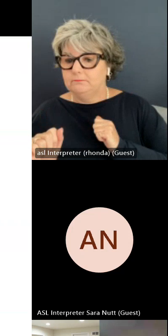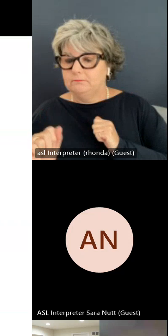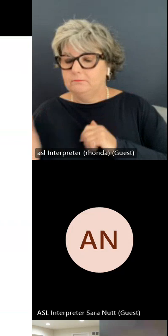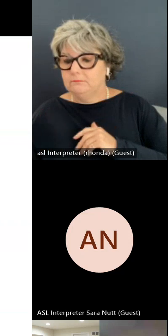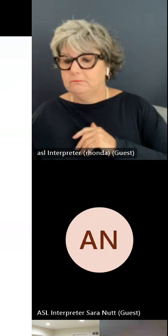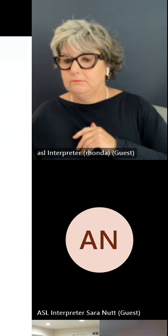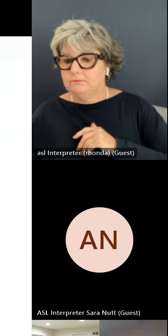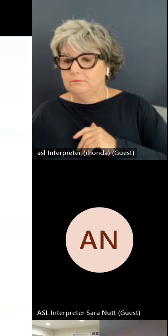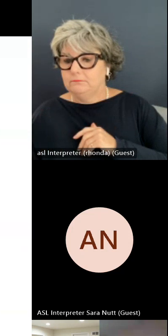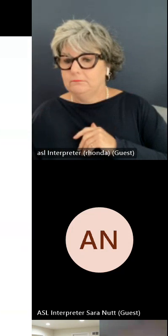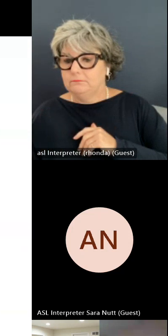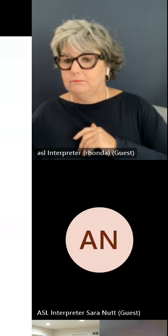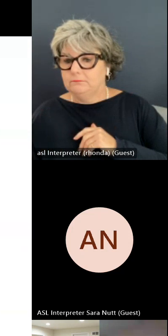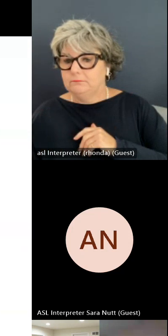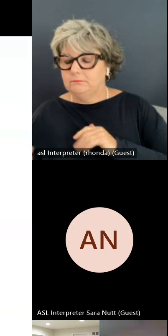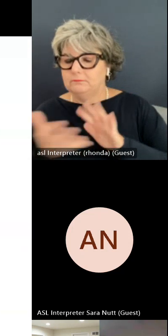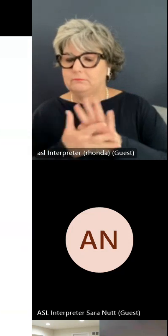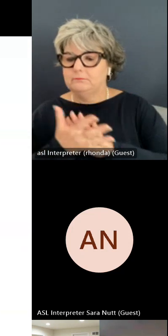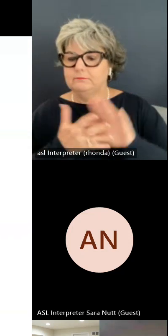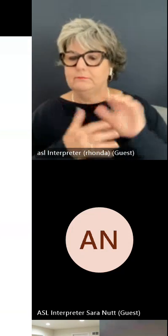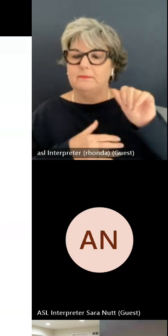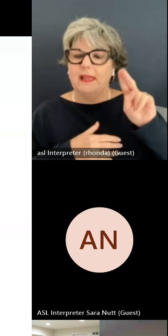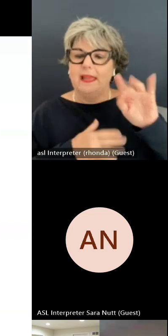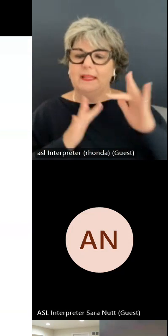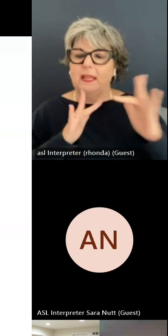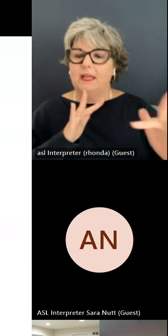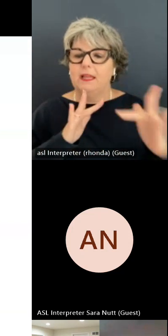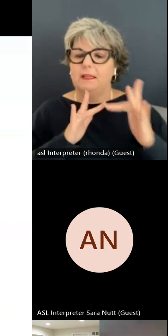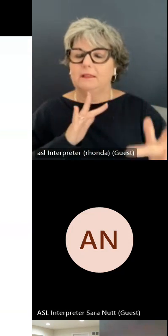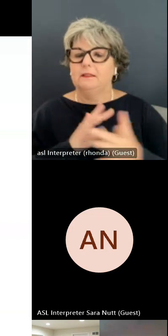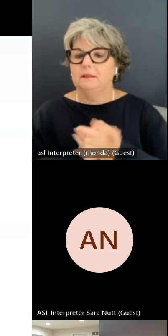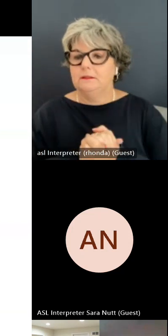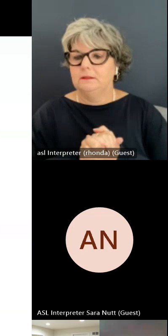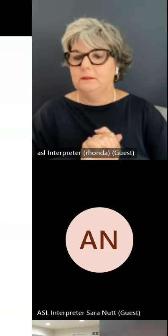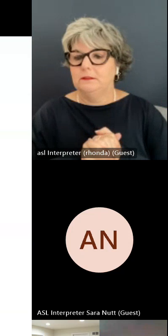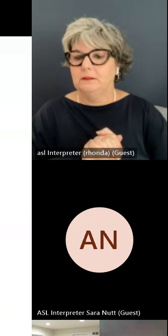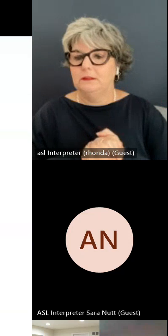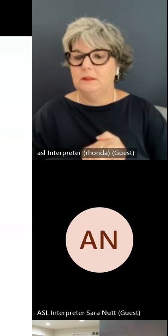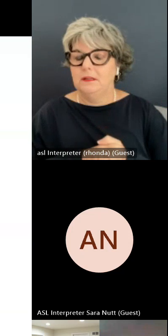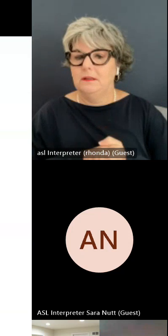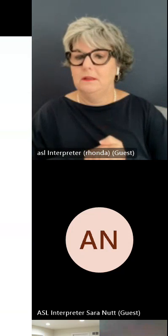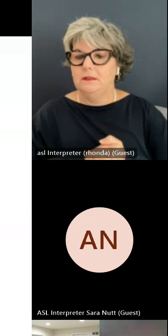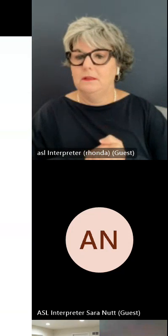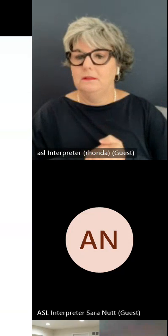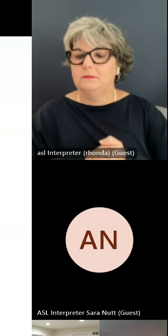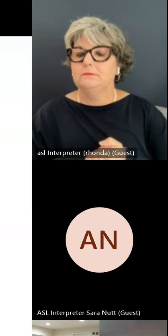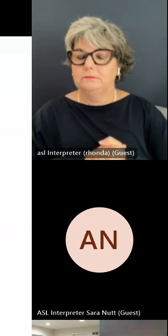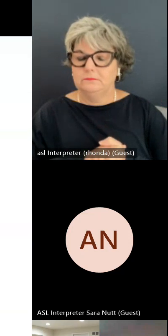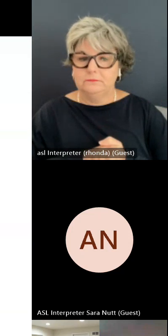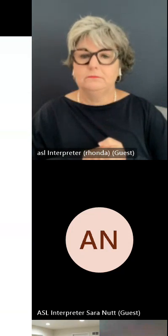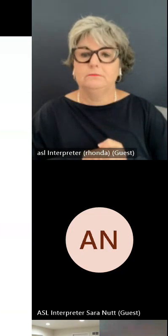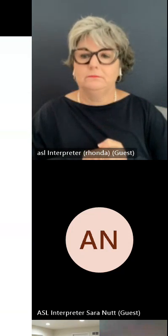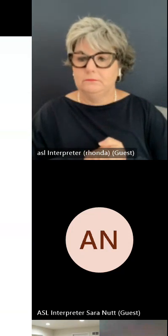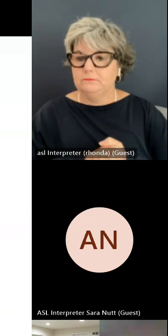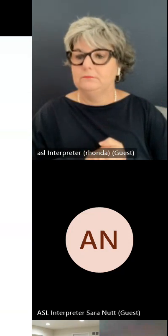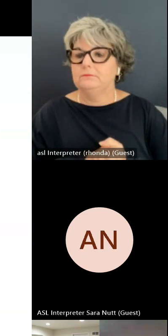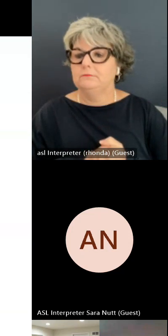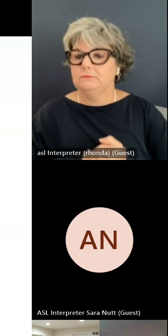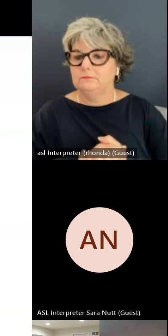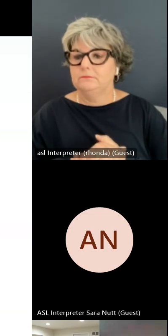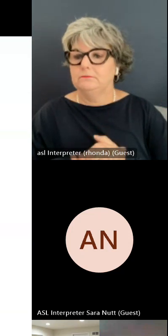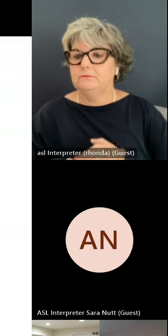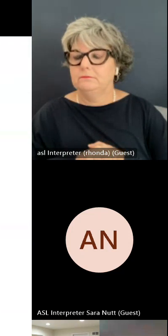And you're breaking up, just letting you know. Oh, okay. Can you hear me now? Yes, it's better. Okay. So